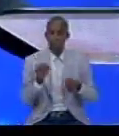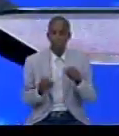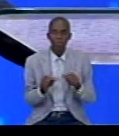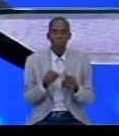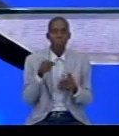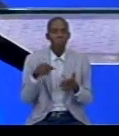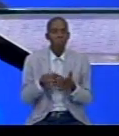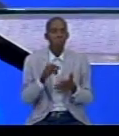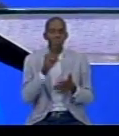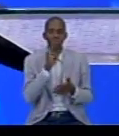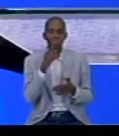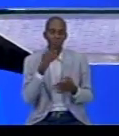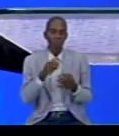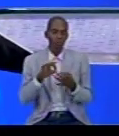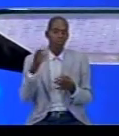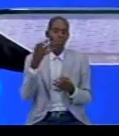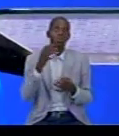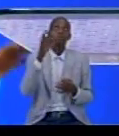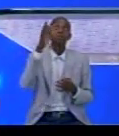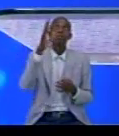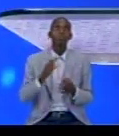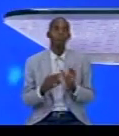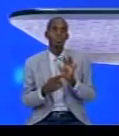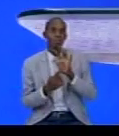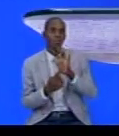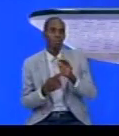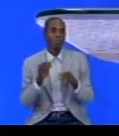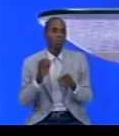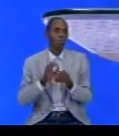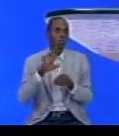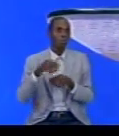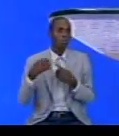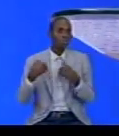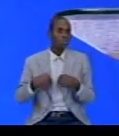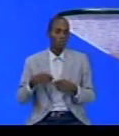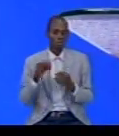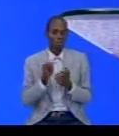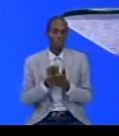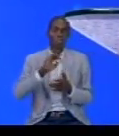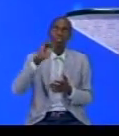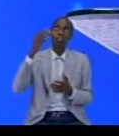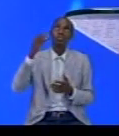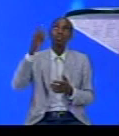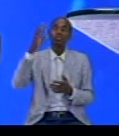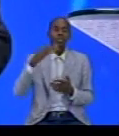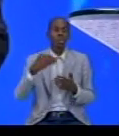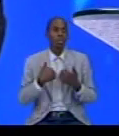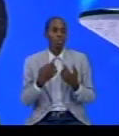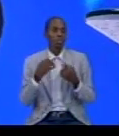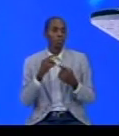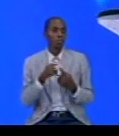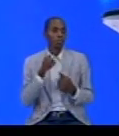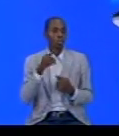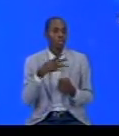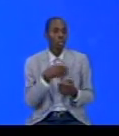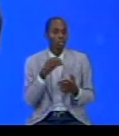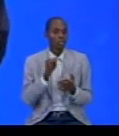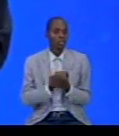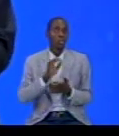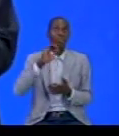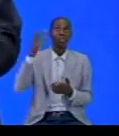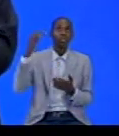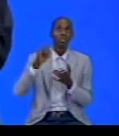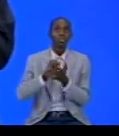of God bearing witness in your heart that the grace of God has come to you. And that grace that appeared to you